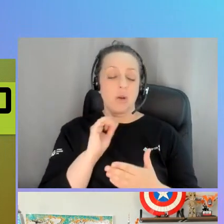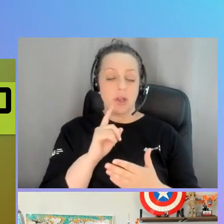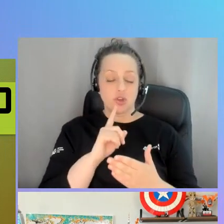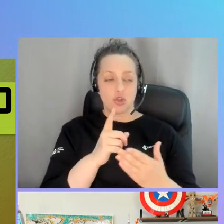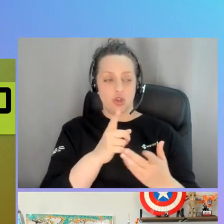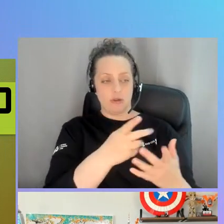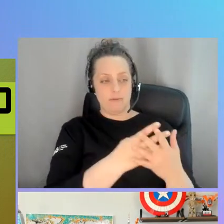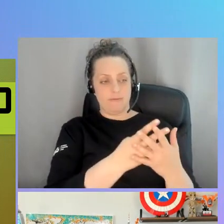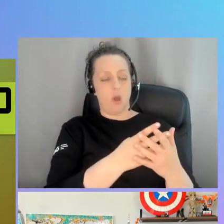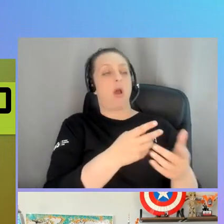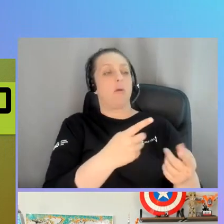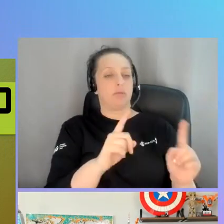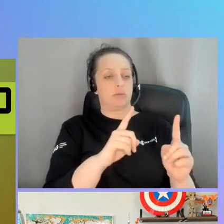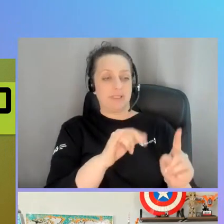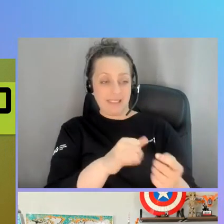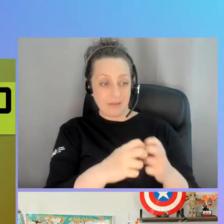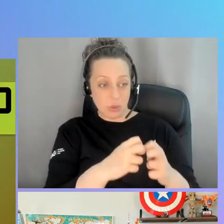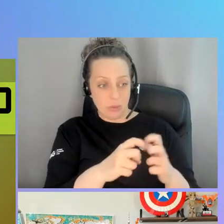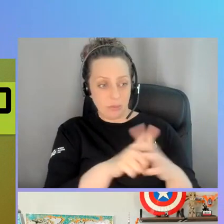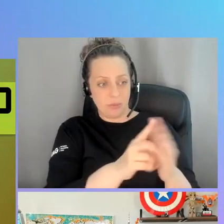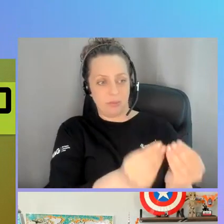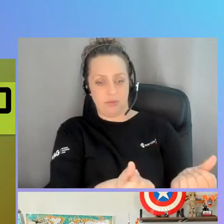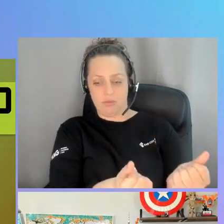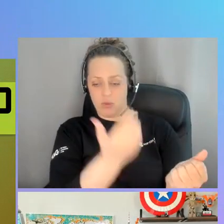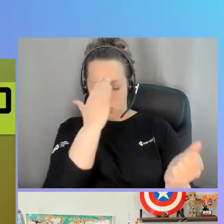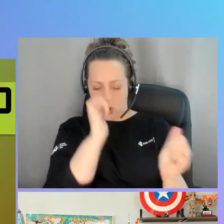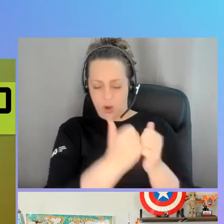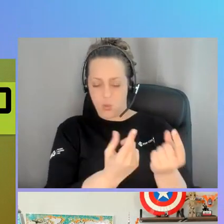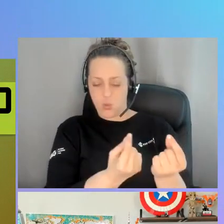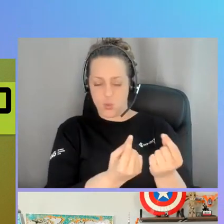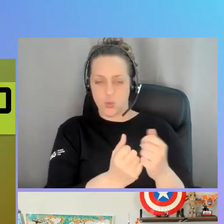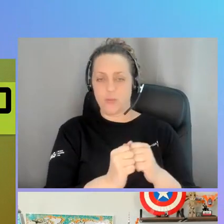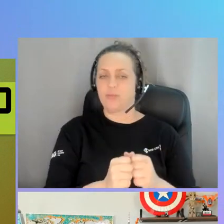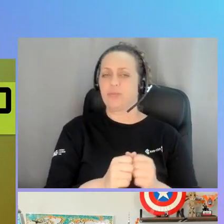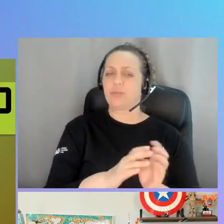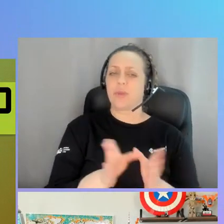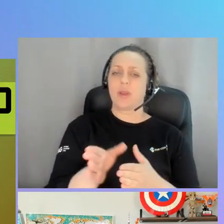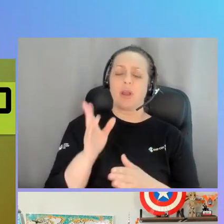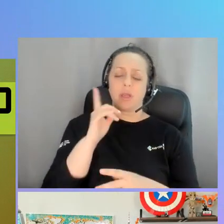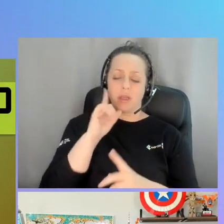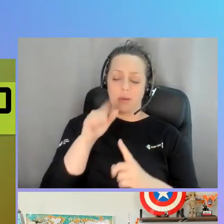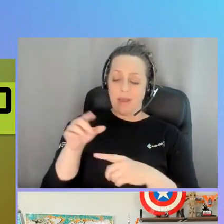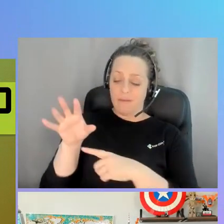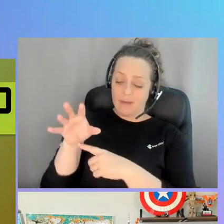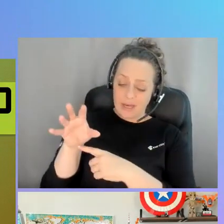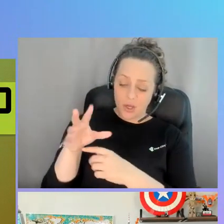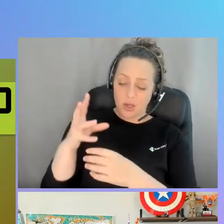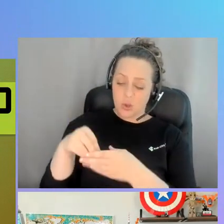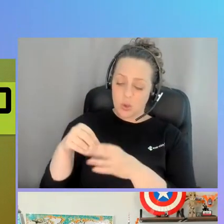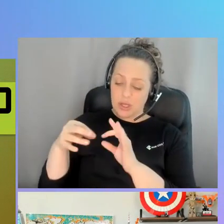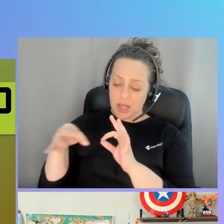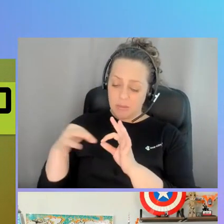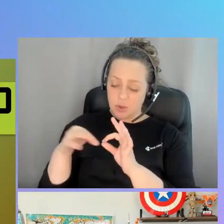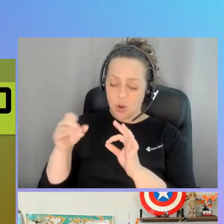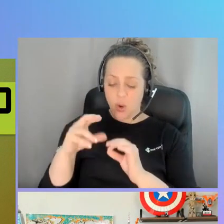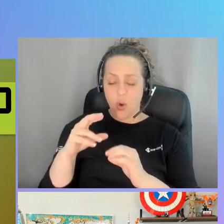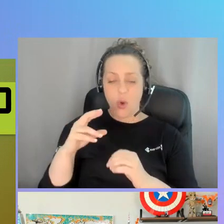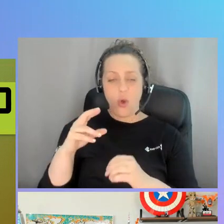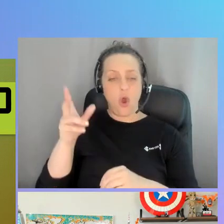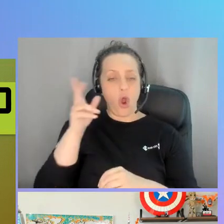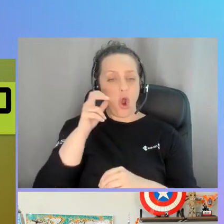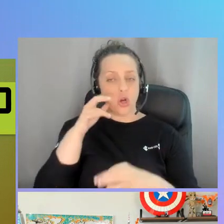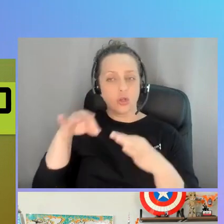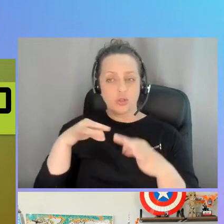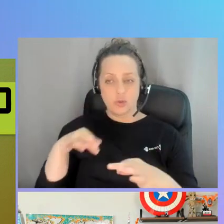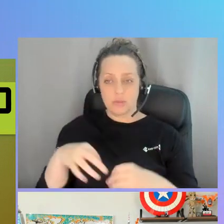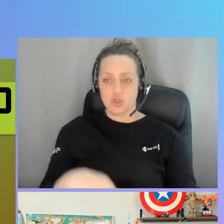resolve issues? What do you need to think about when it comes to videos and including captioning or audio